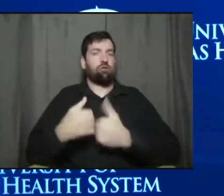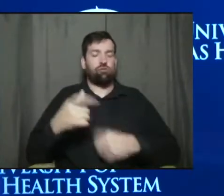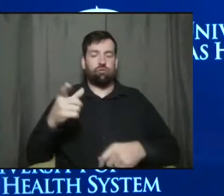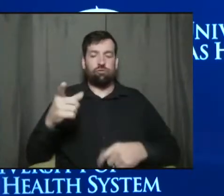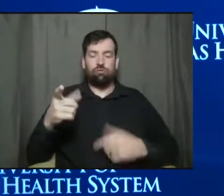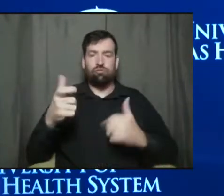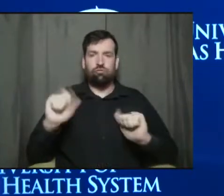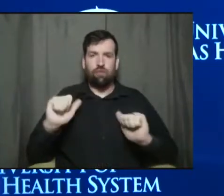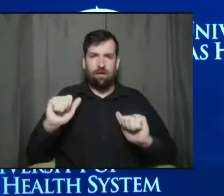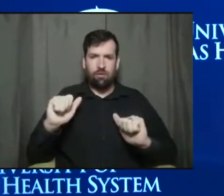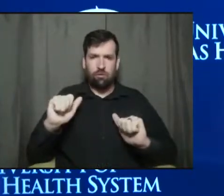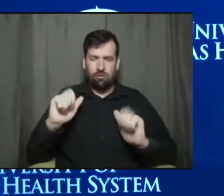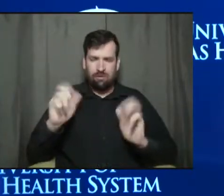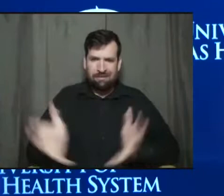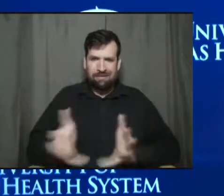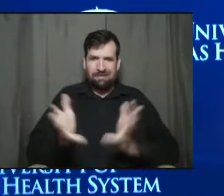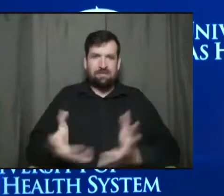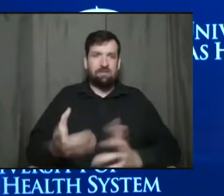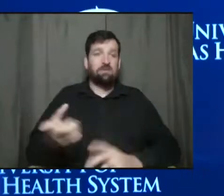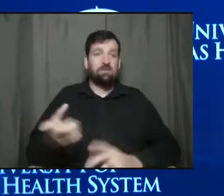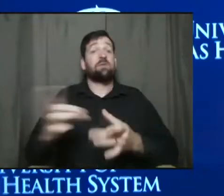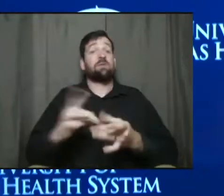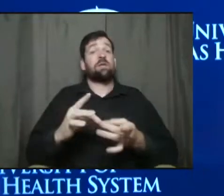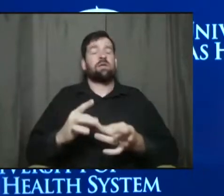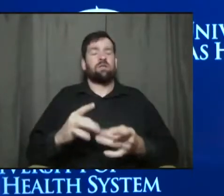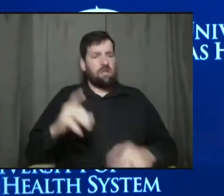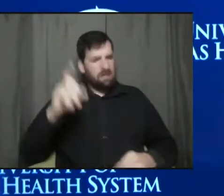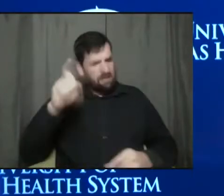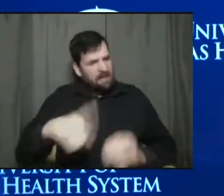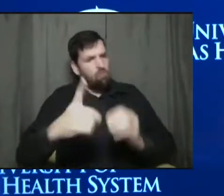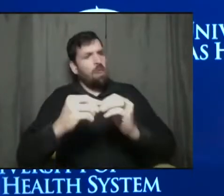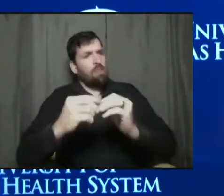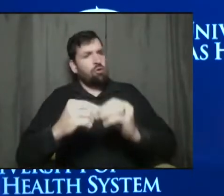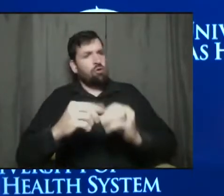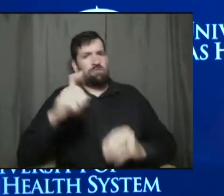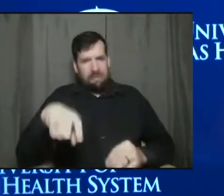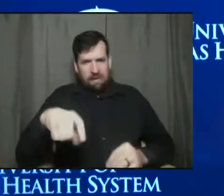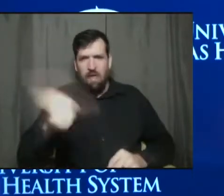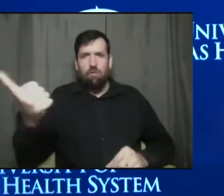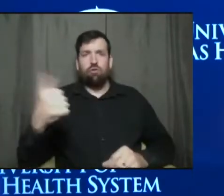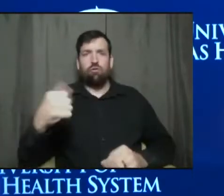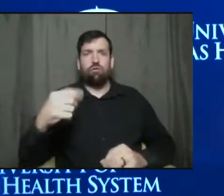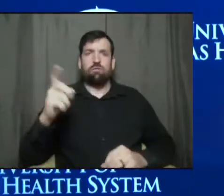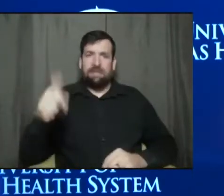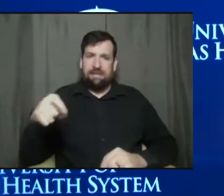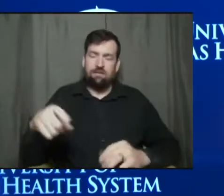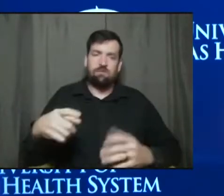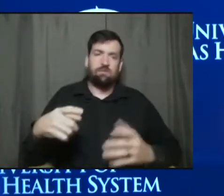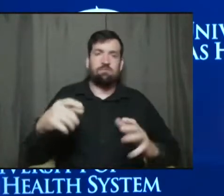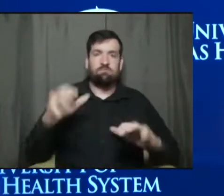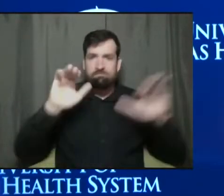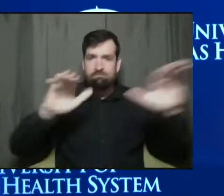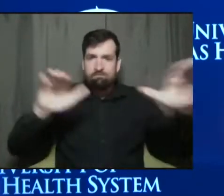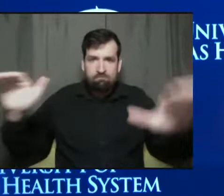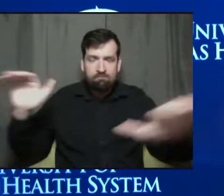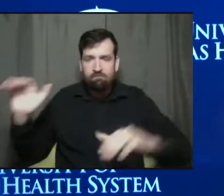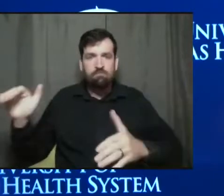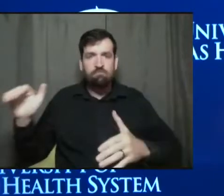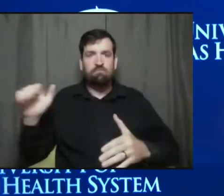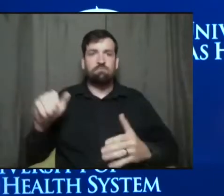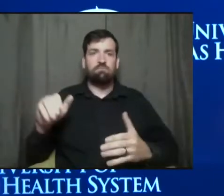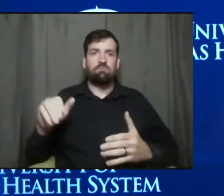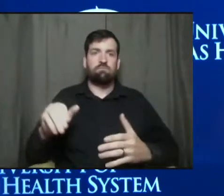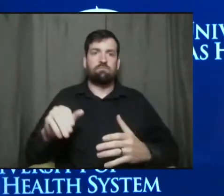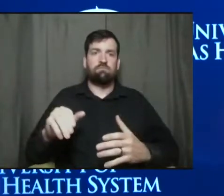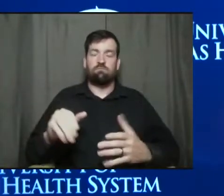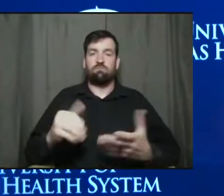through, and he would just say, I need a mother, because it was the moms and the parents who drove research in CF